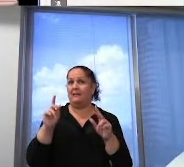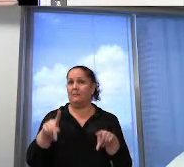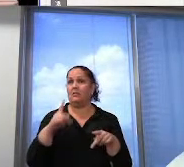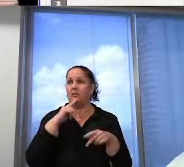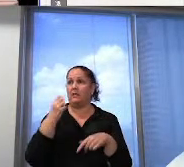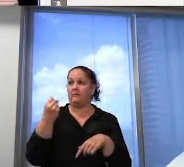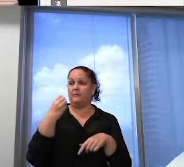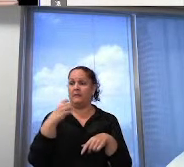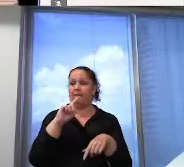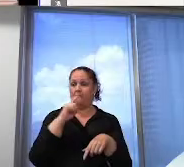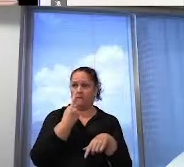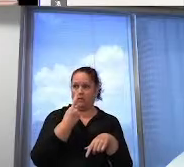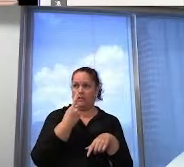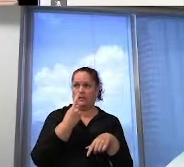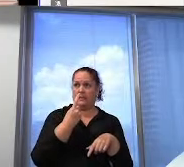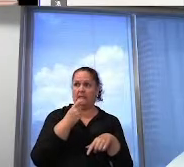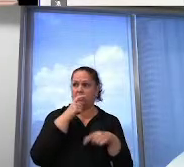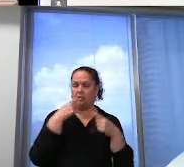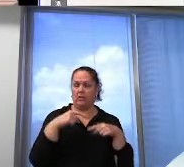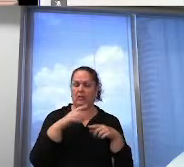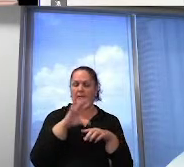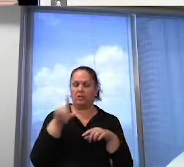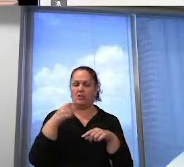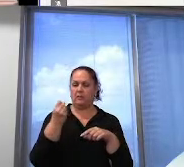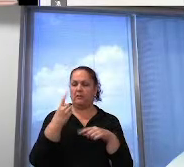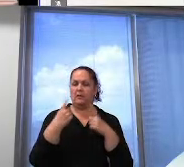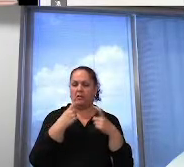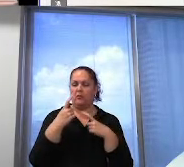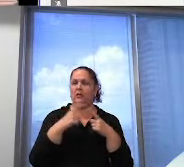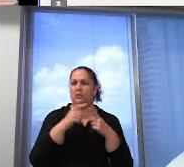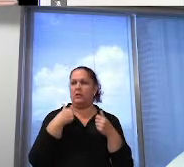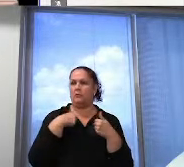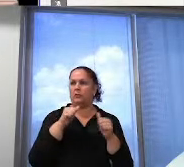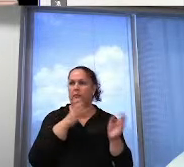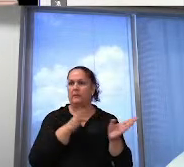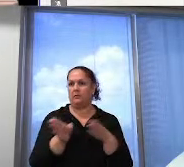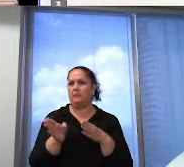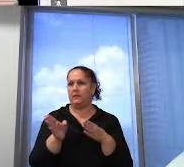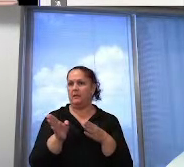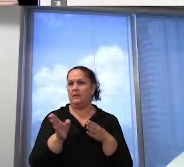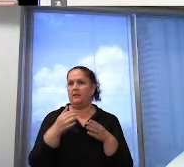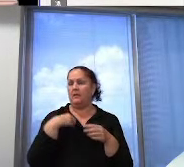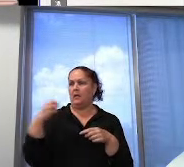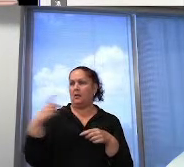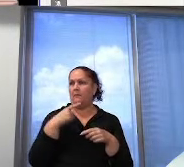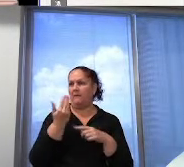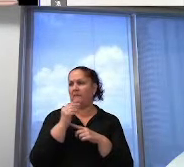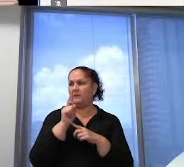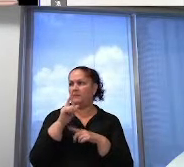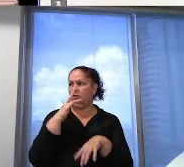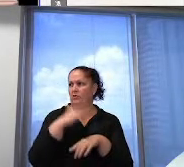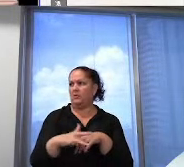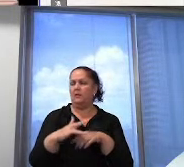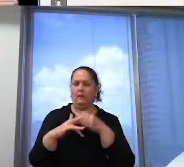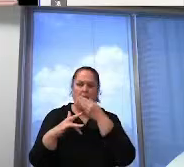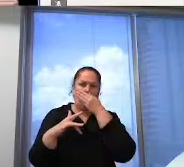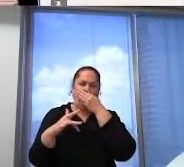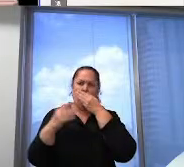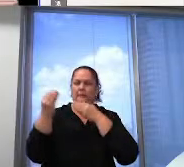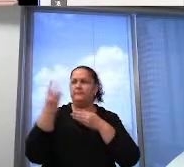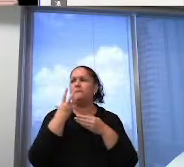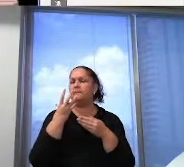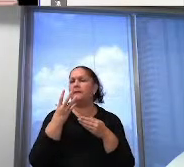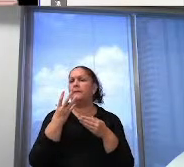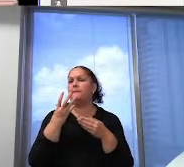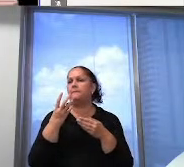if anybody can brief me ahead of time without argument as to what these questions are, I'll try to be prepared. So I'll come back 15 minutes early and you can